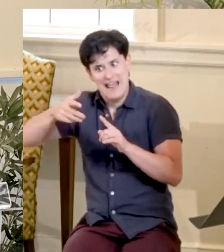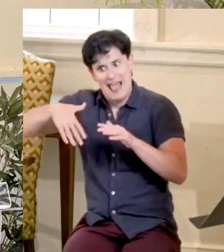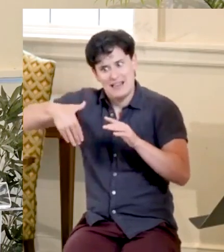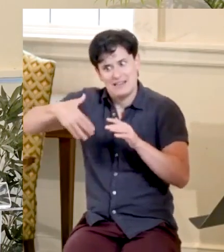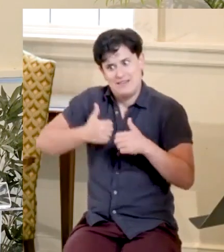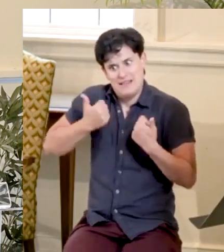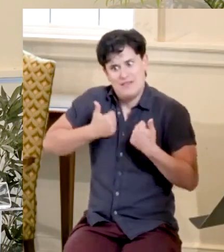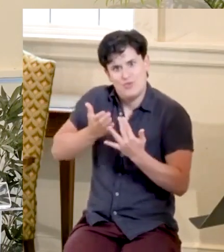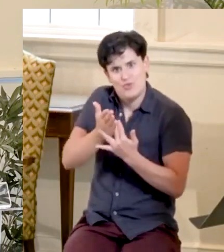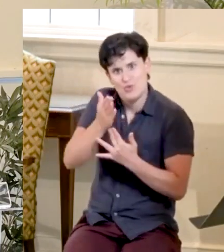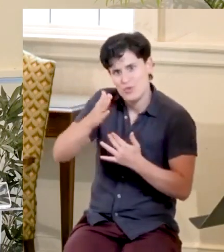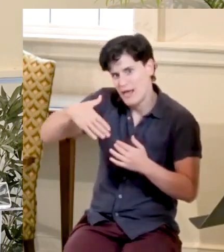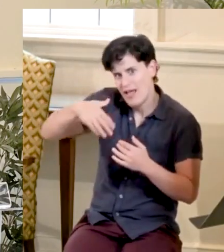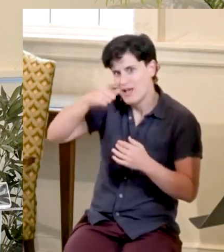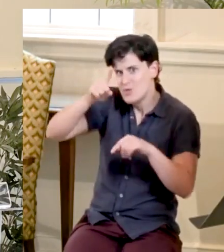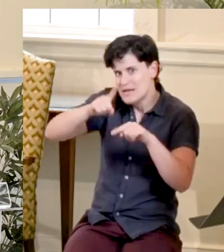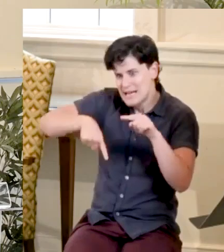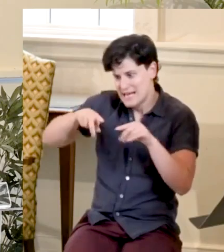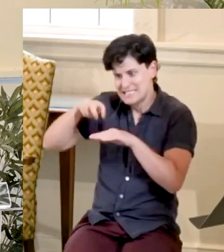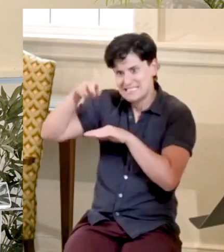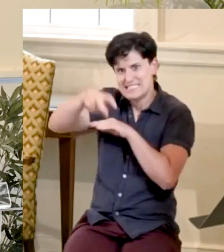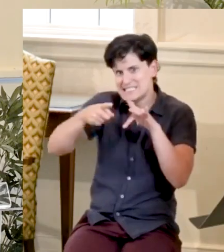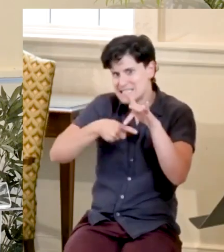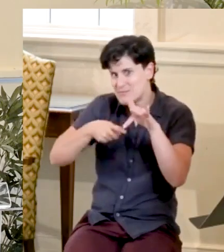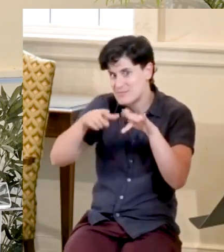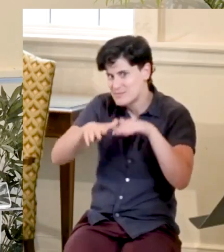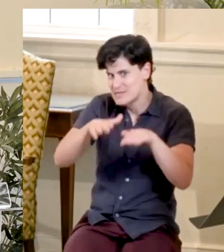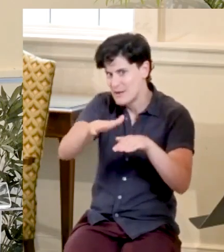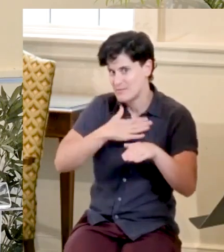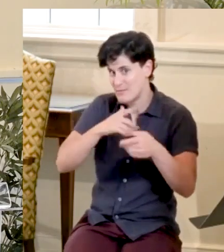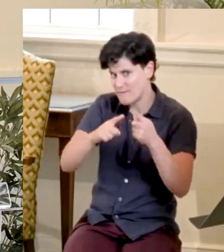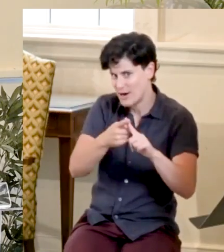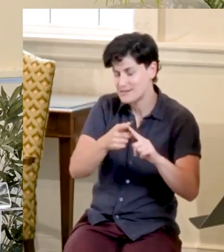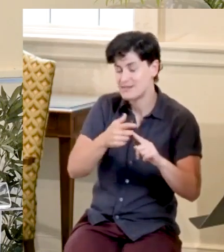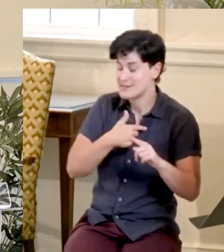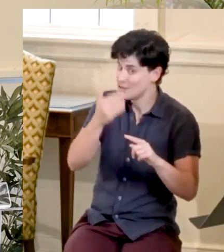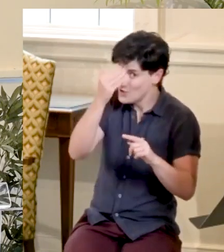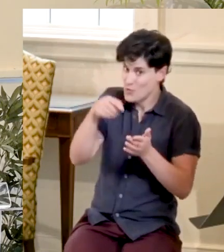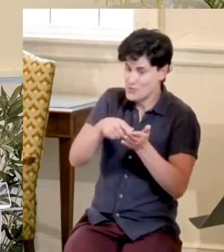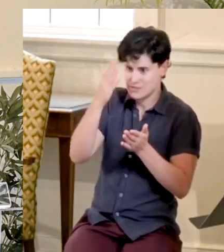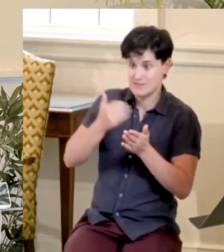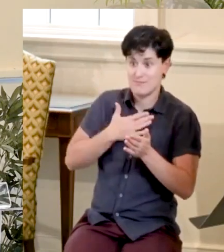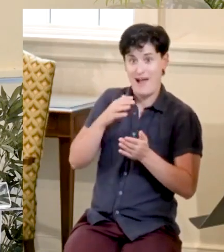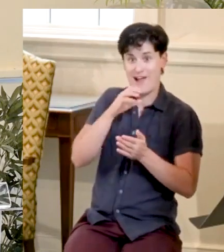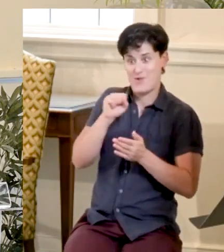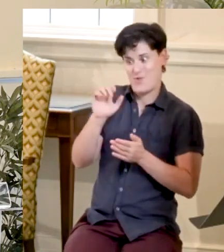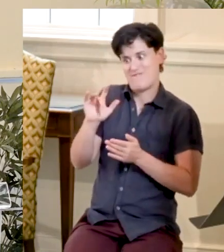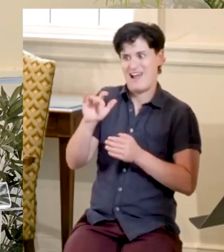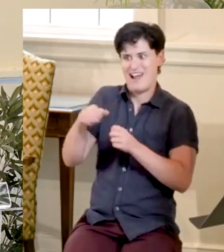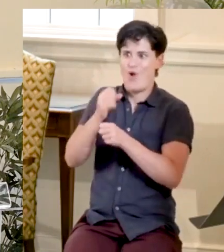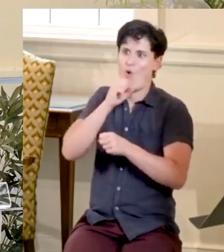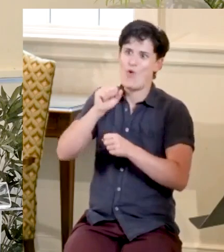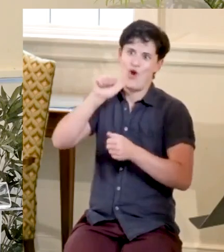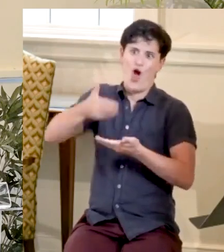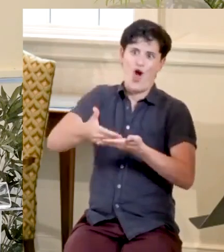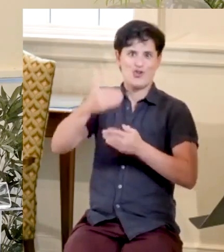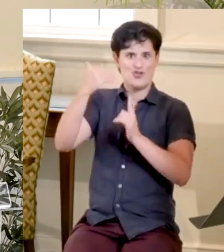friends. I know this because my 25-year-old daughter reminded me. She said,